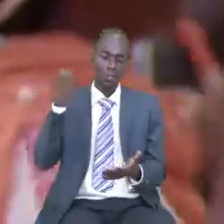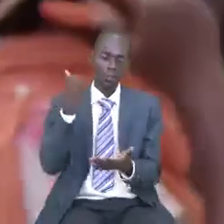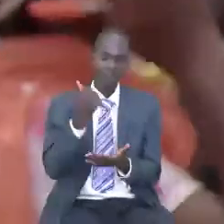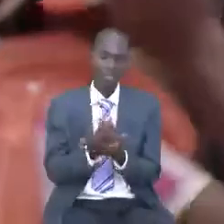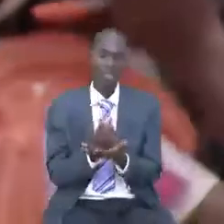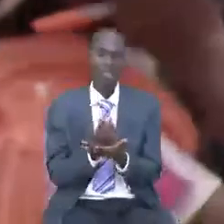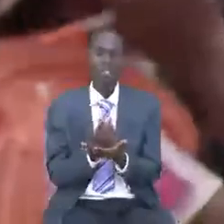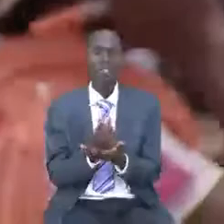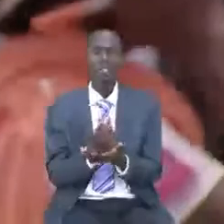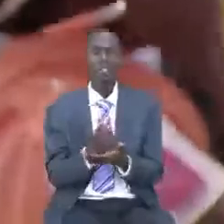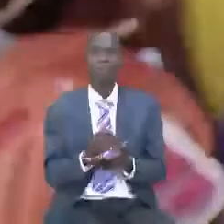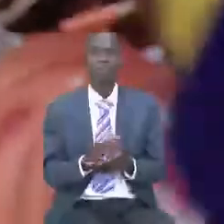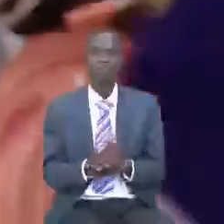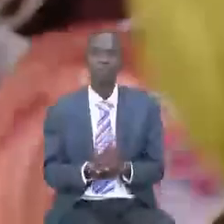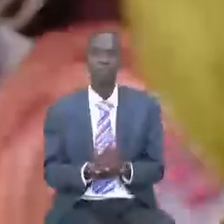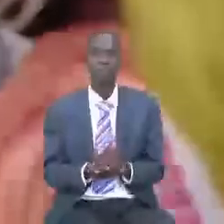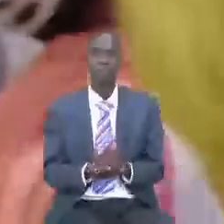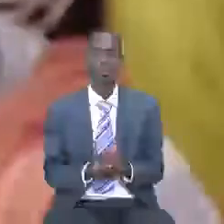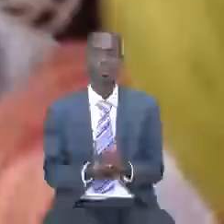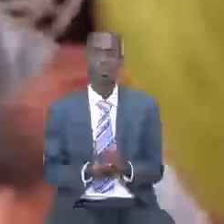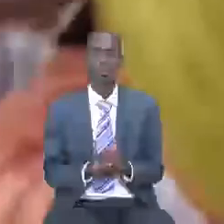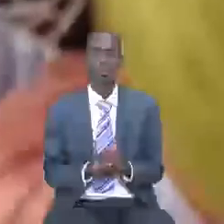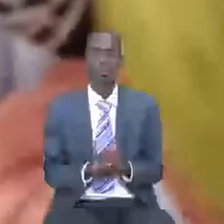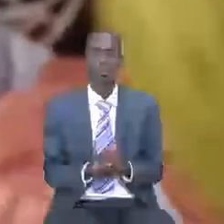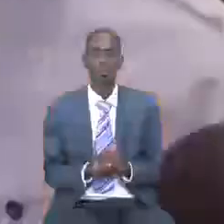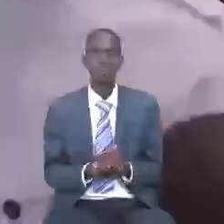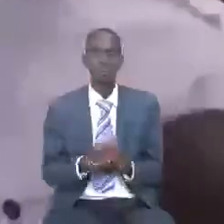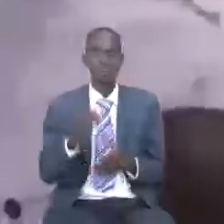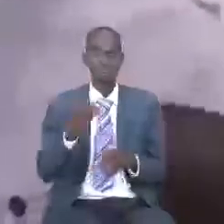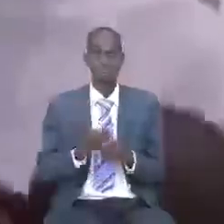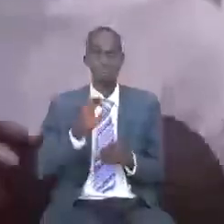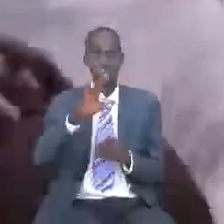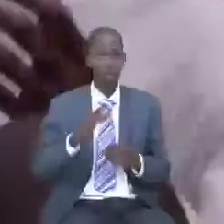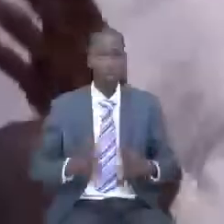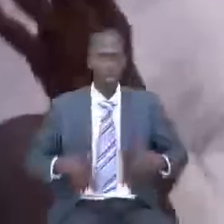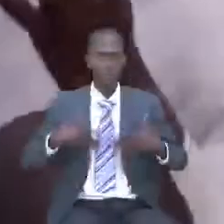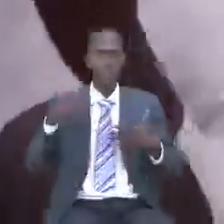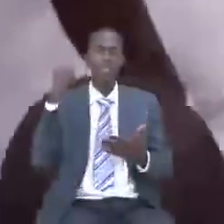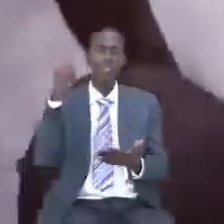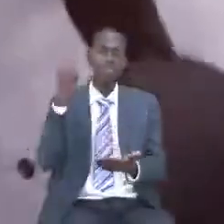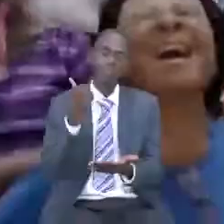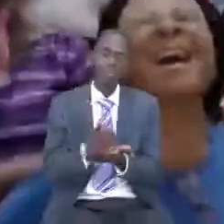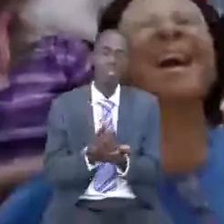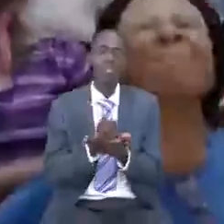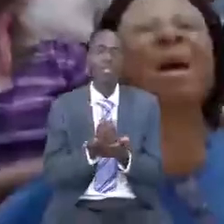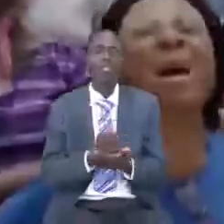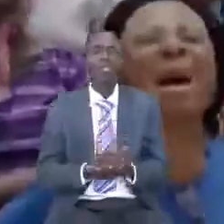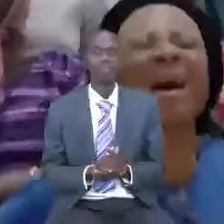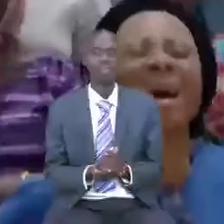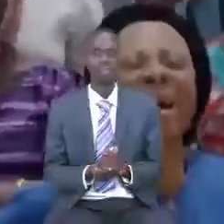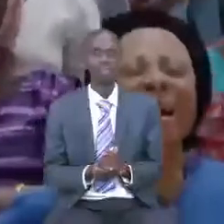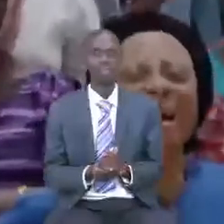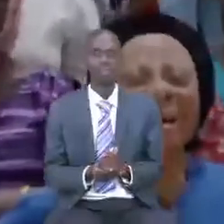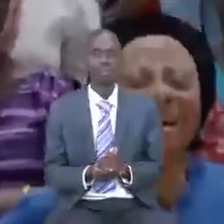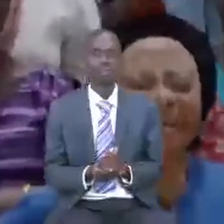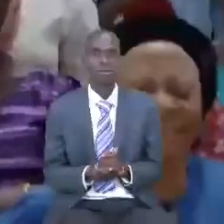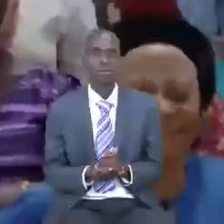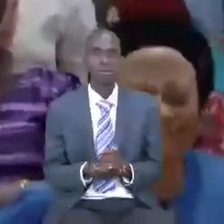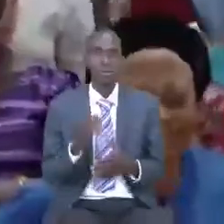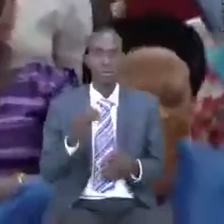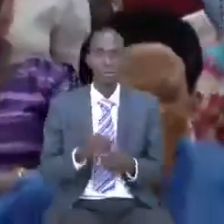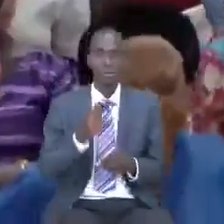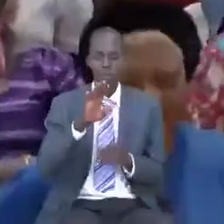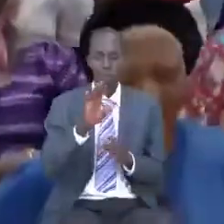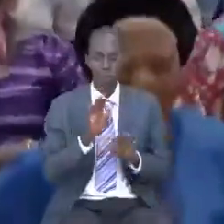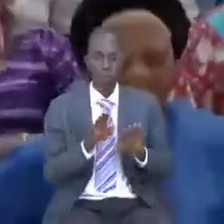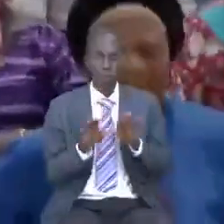Amen. In your life, amen. in your